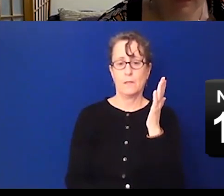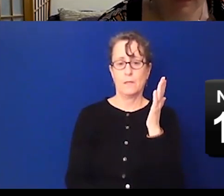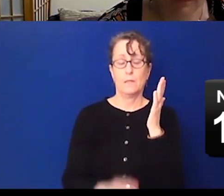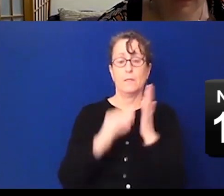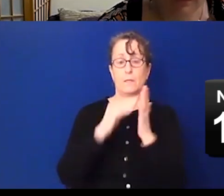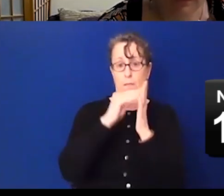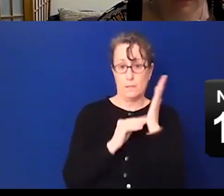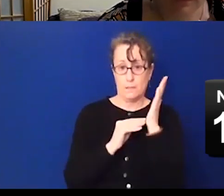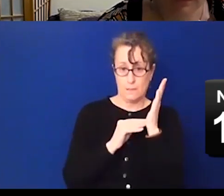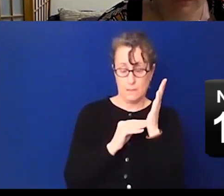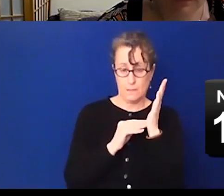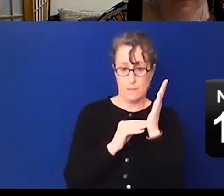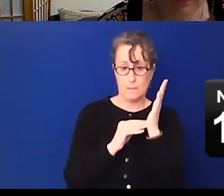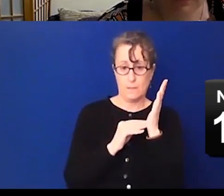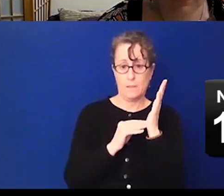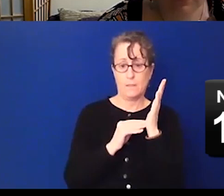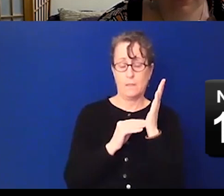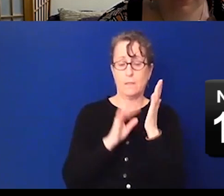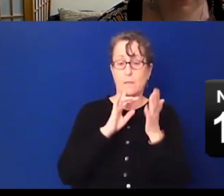value,